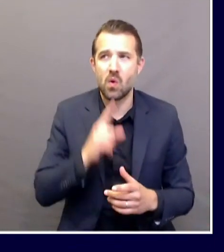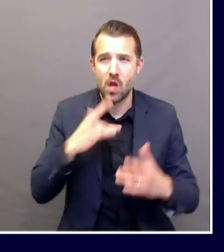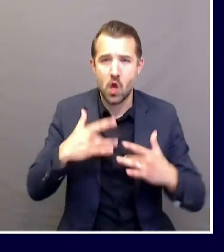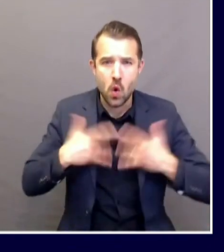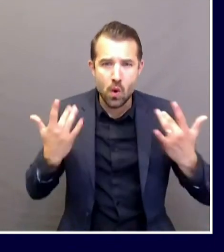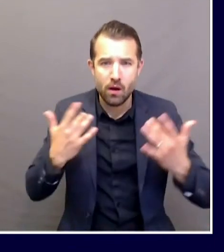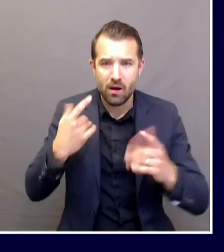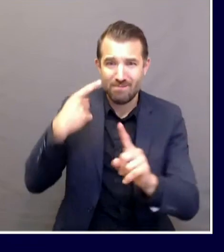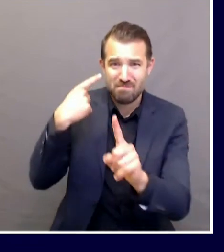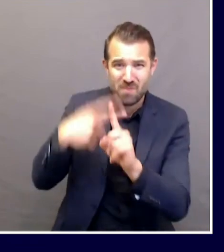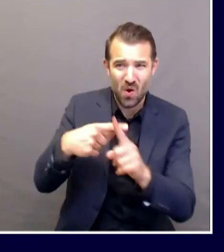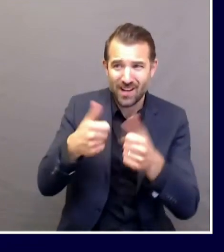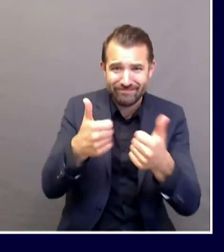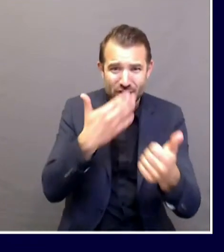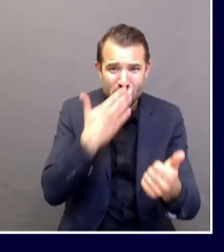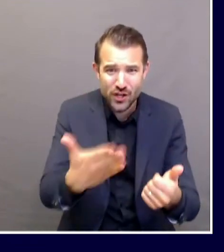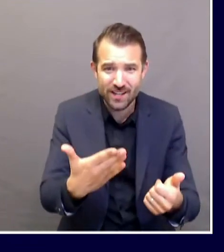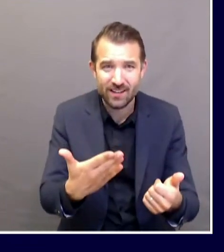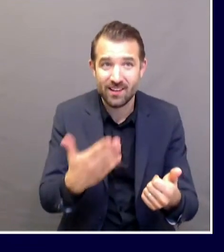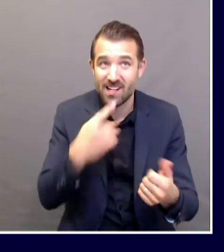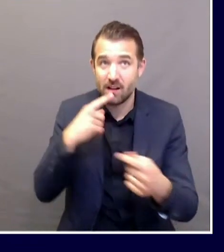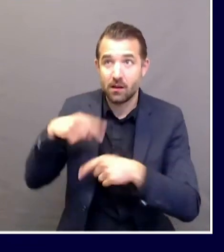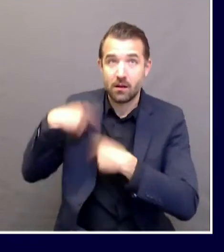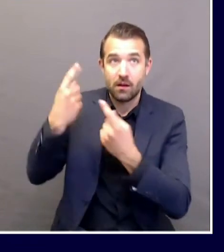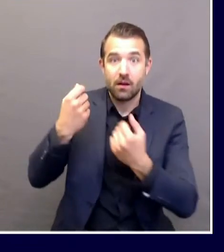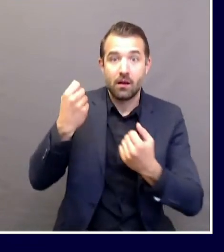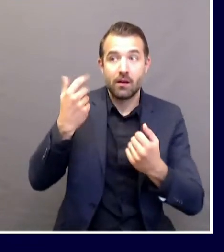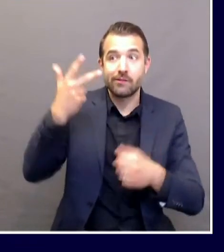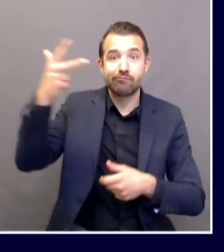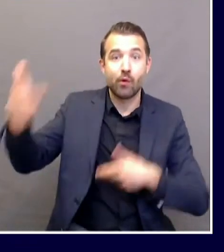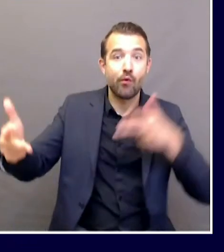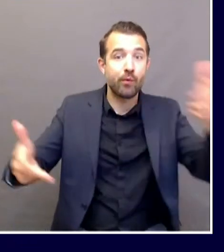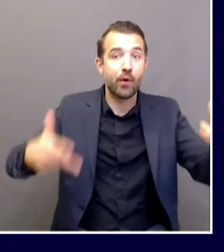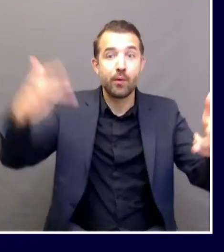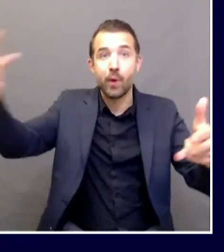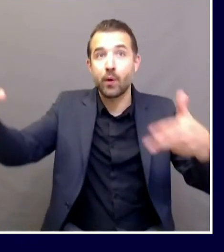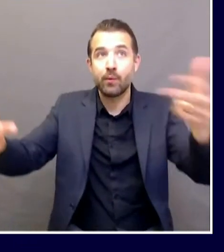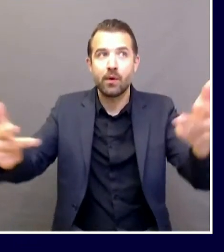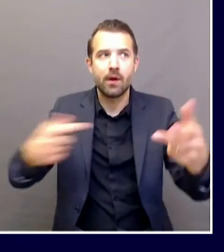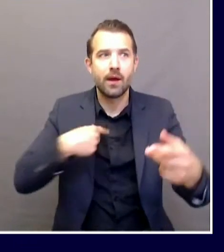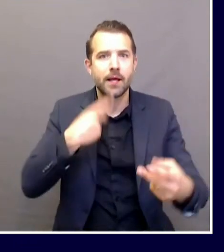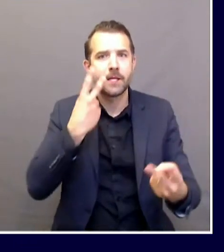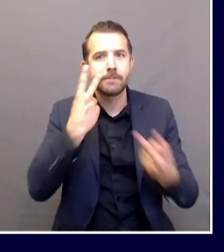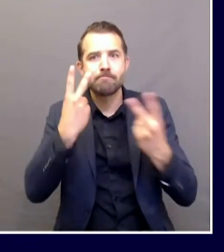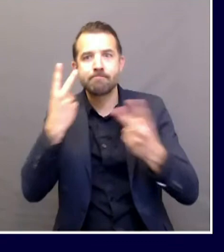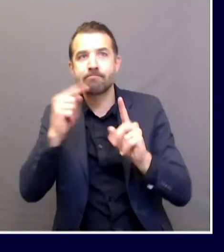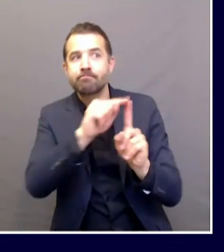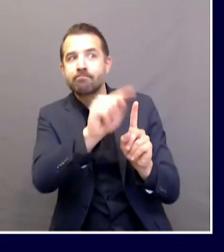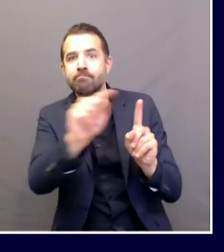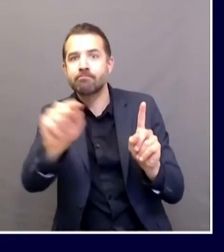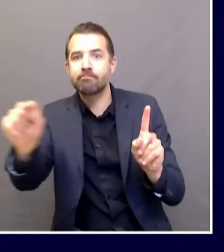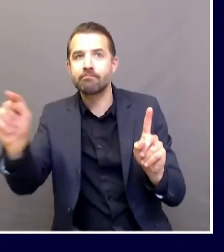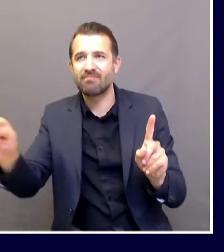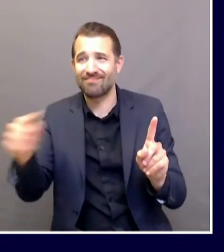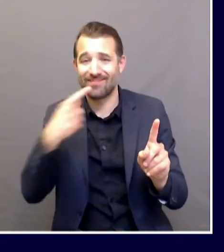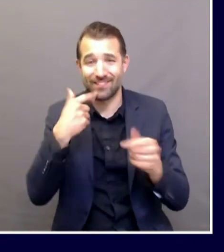its stops. I'm going to pop by there on Biddeford on Saturday as well. I've also been really thrilled to see the team come together and really just get this mission